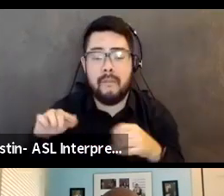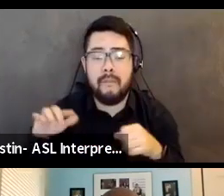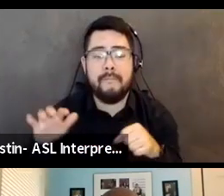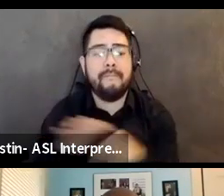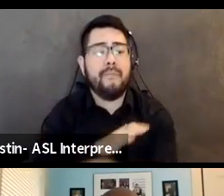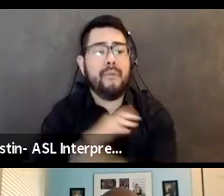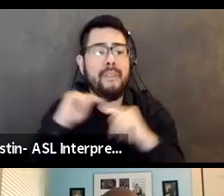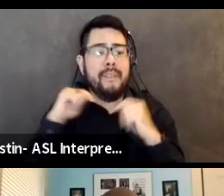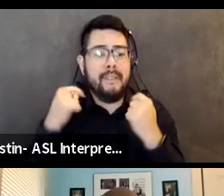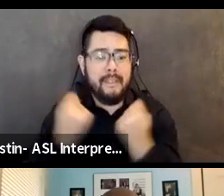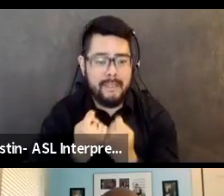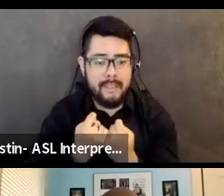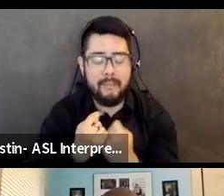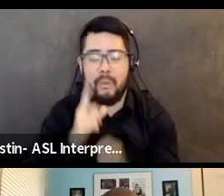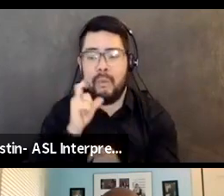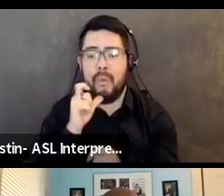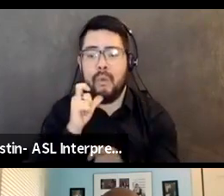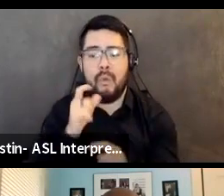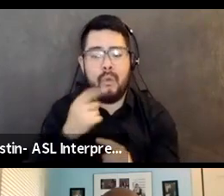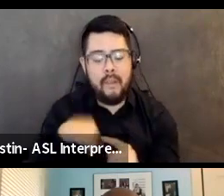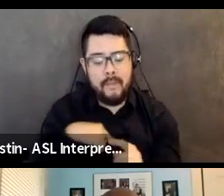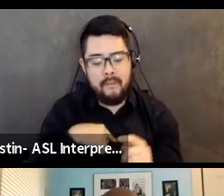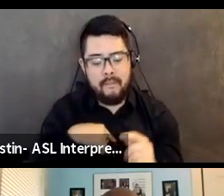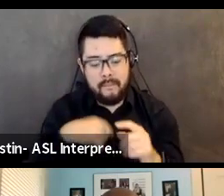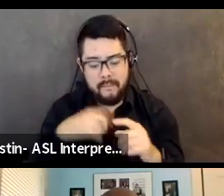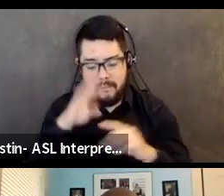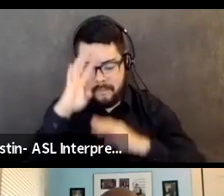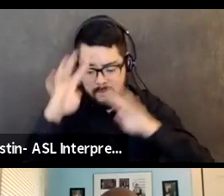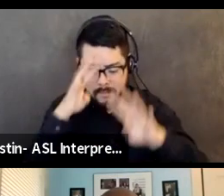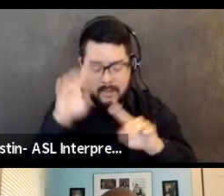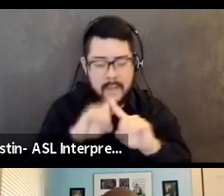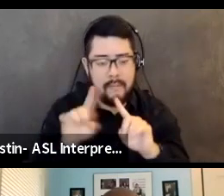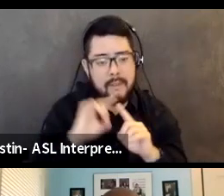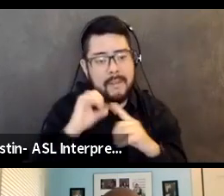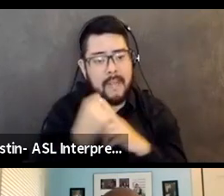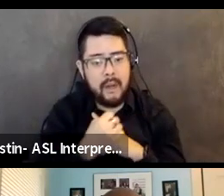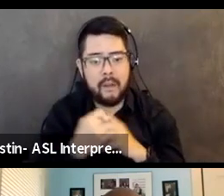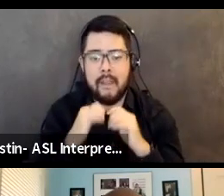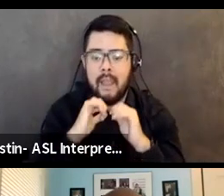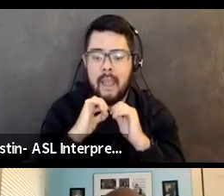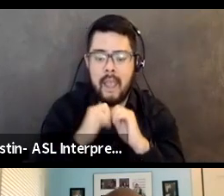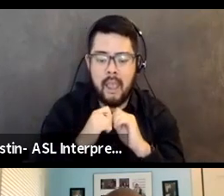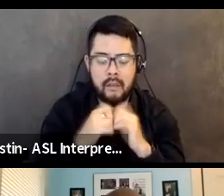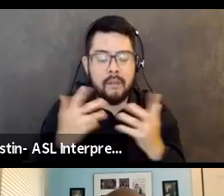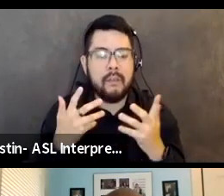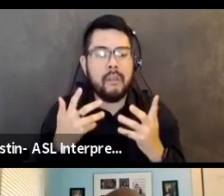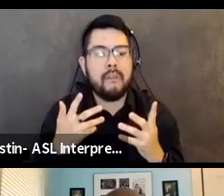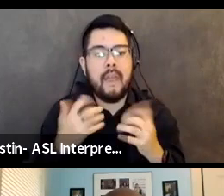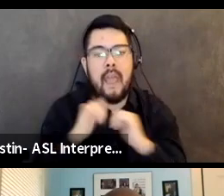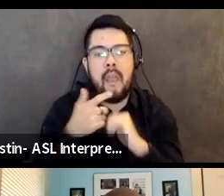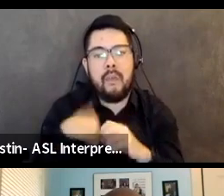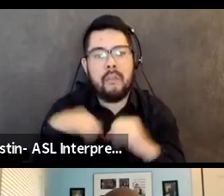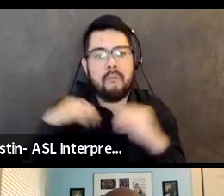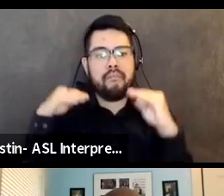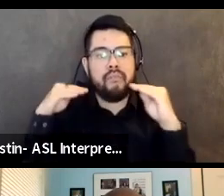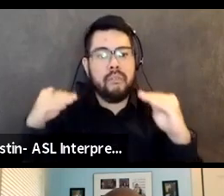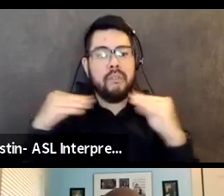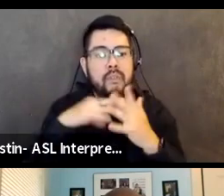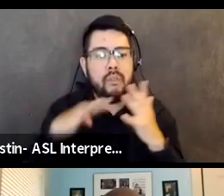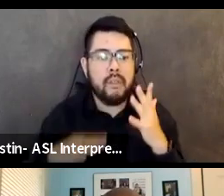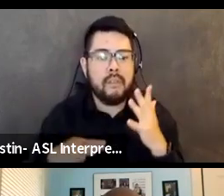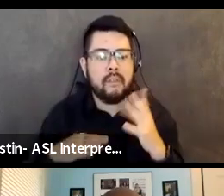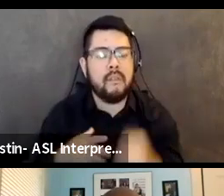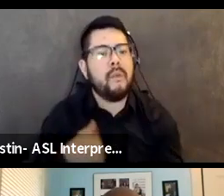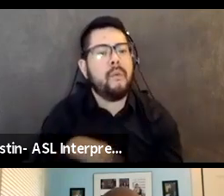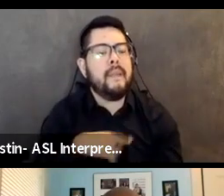has been scenario planning all possible ways to get in front of the students we all know that there is